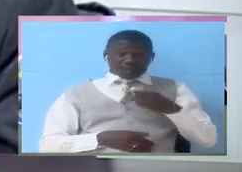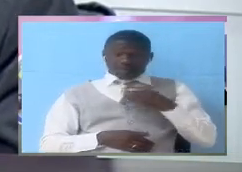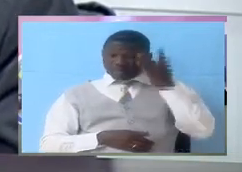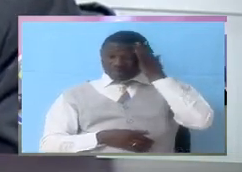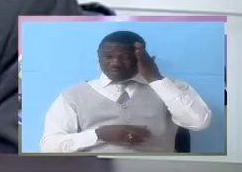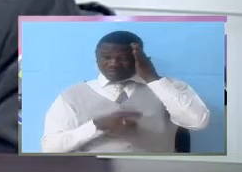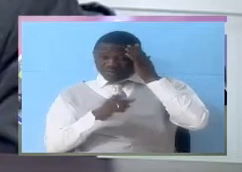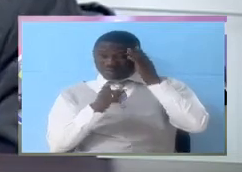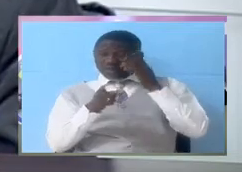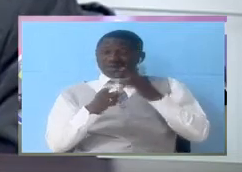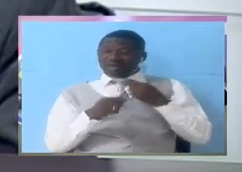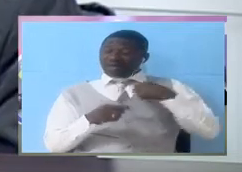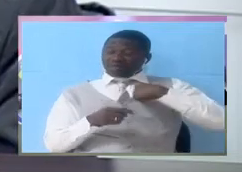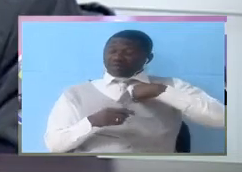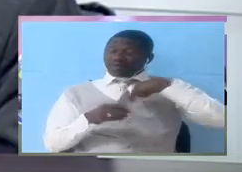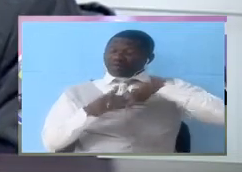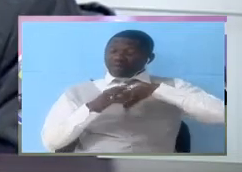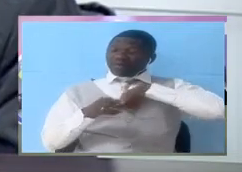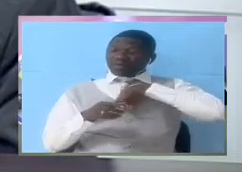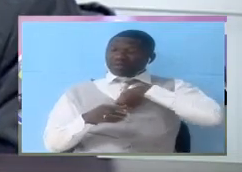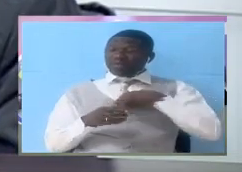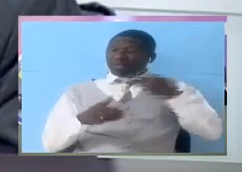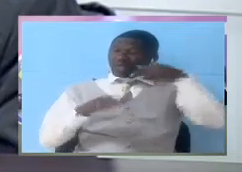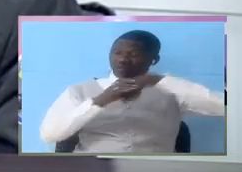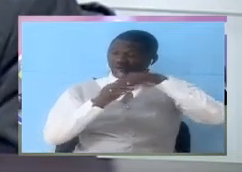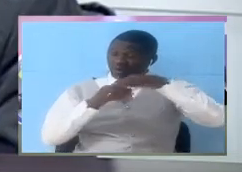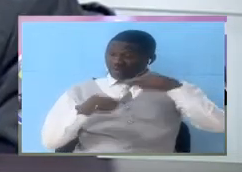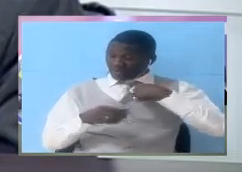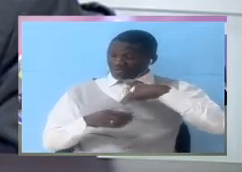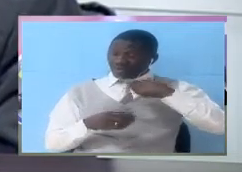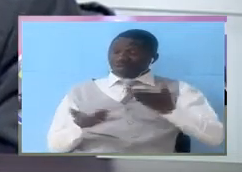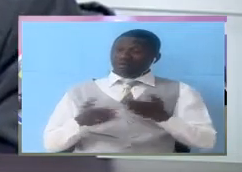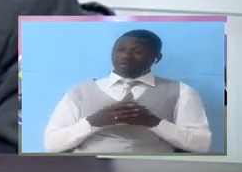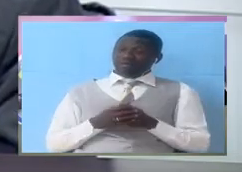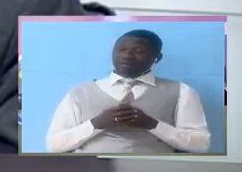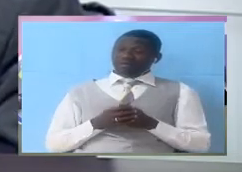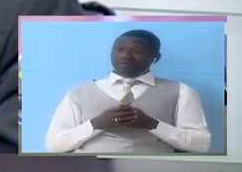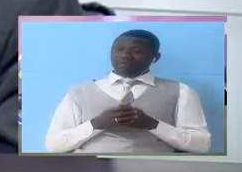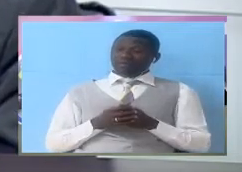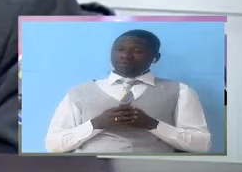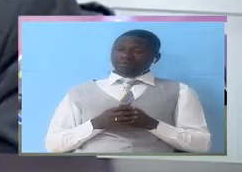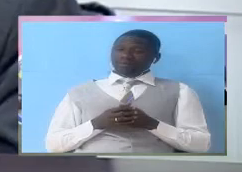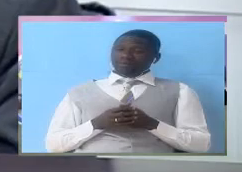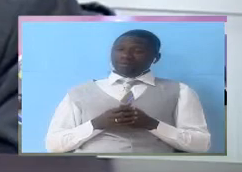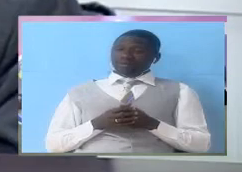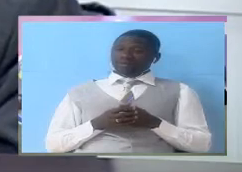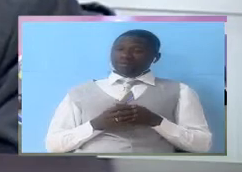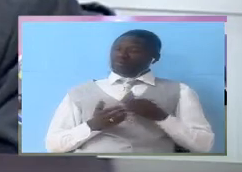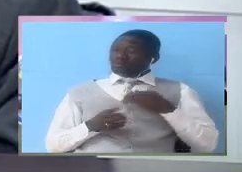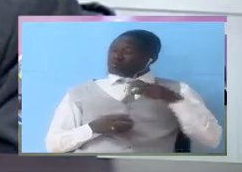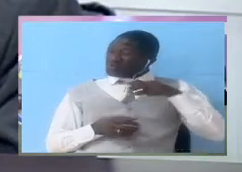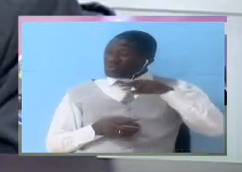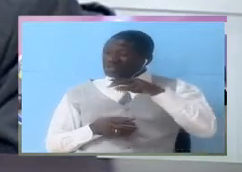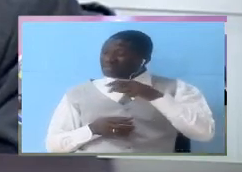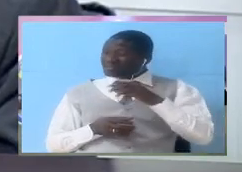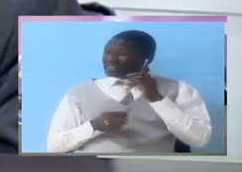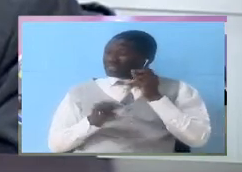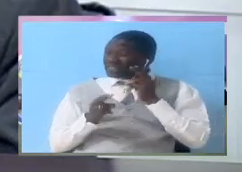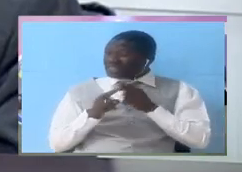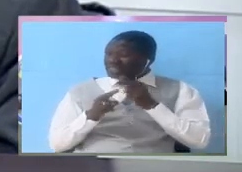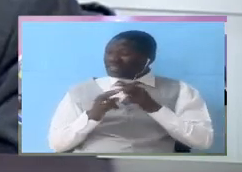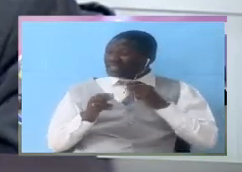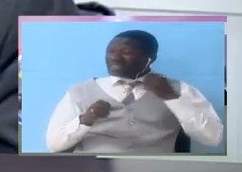ci. Including my good self. Bok na ci man ci suma bop sax. I was treading on very soft ground. Ma ngi don dox nak ci anam